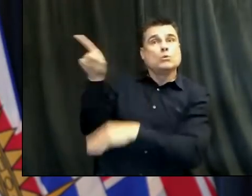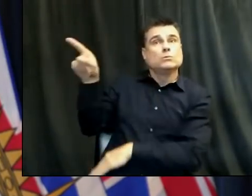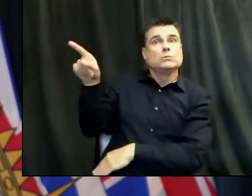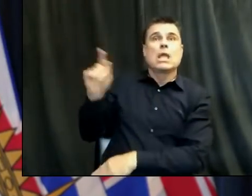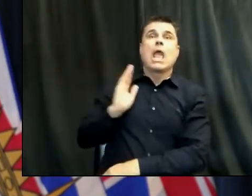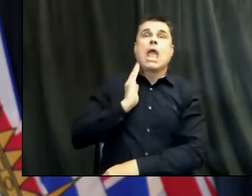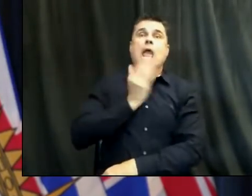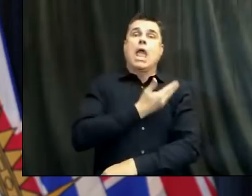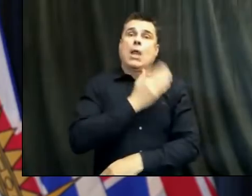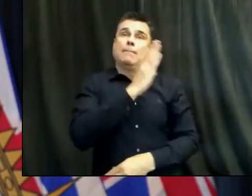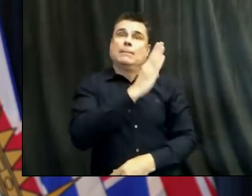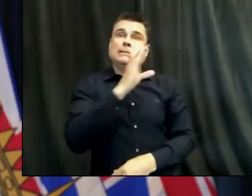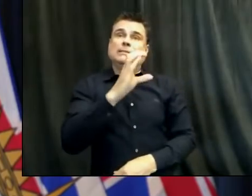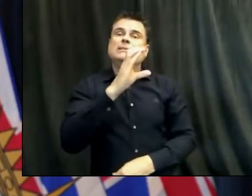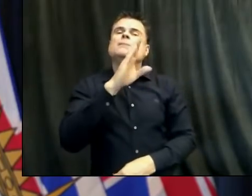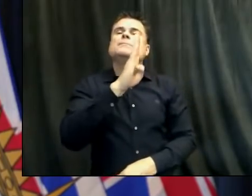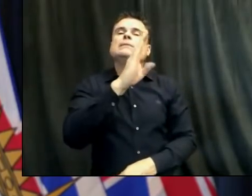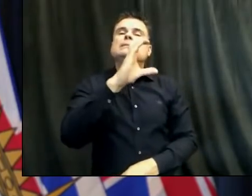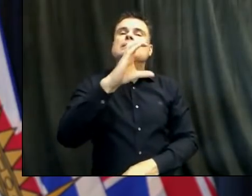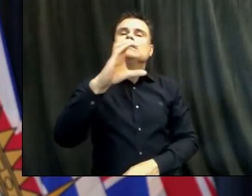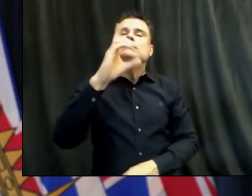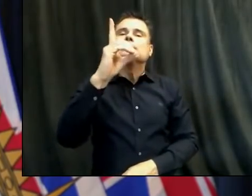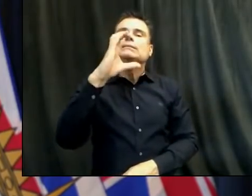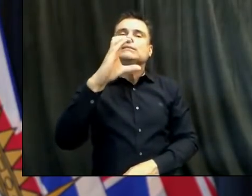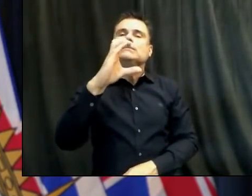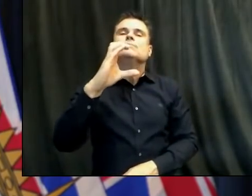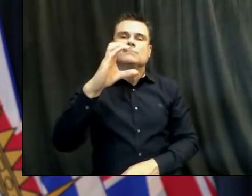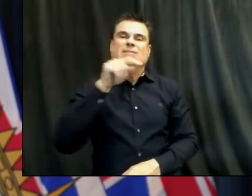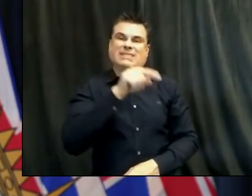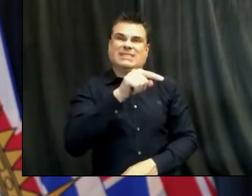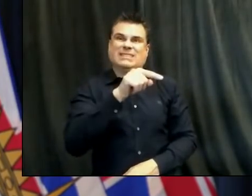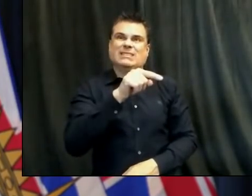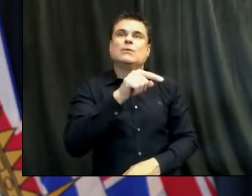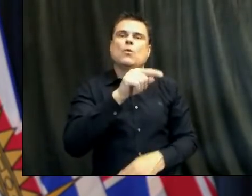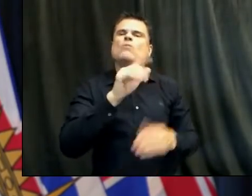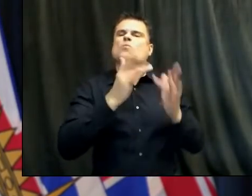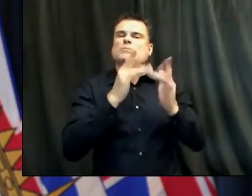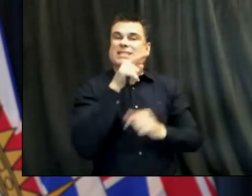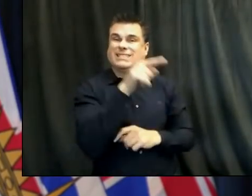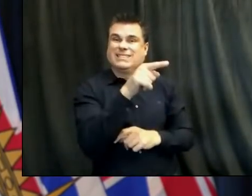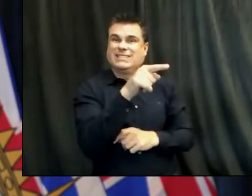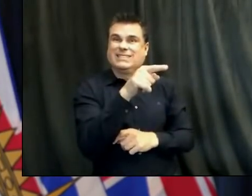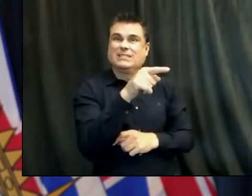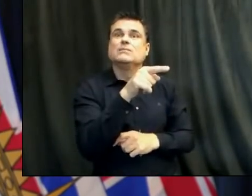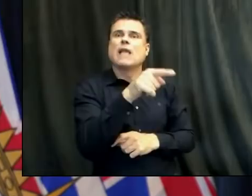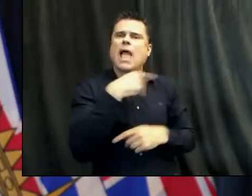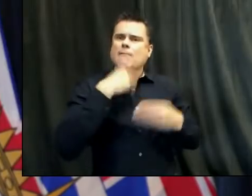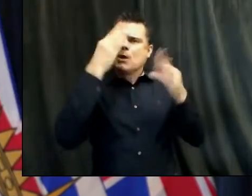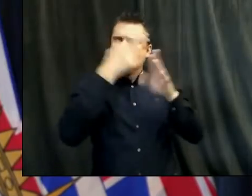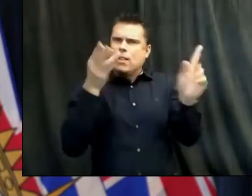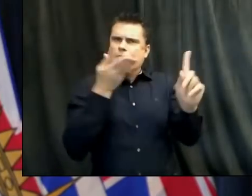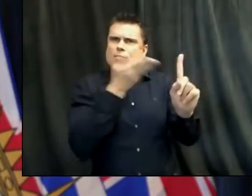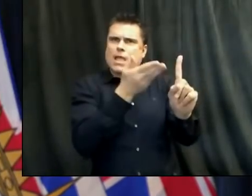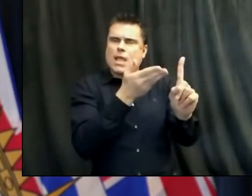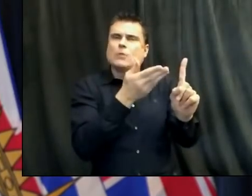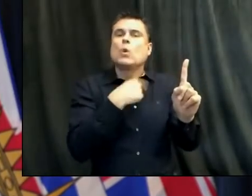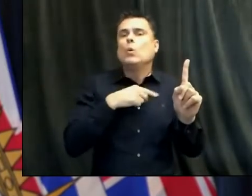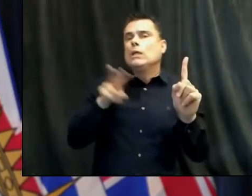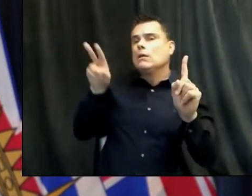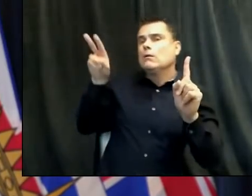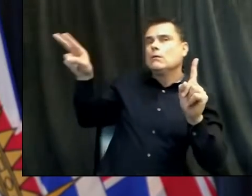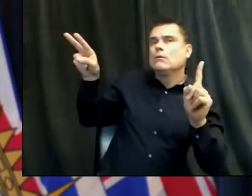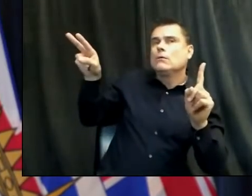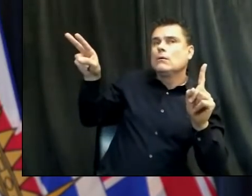that is why we are so focused on the things that we need to do to protect schools, keep schools safe, and keep schools